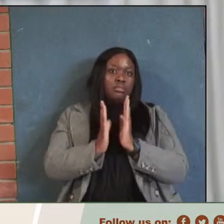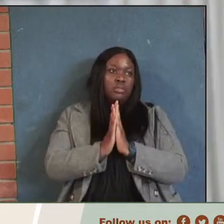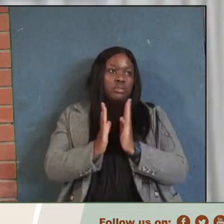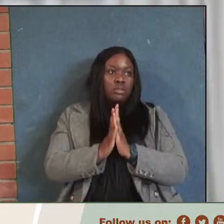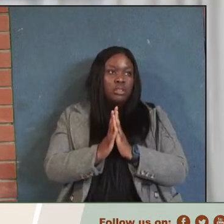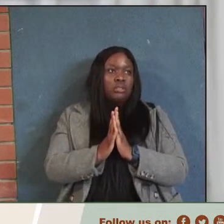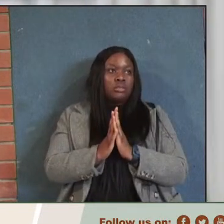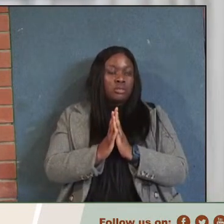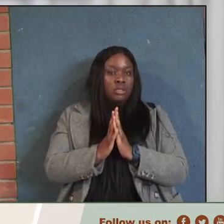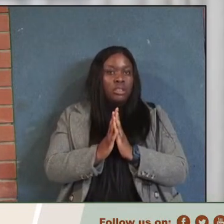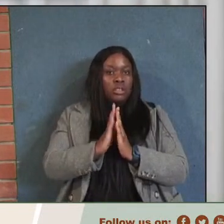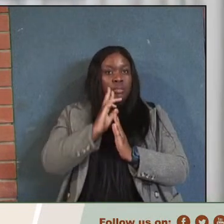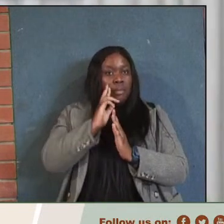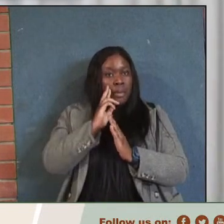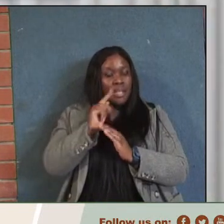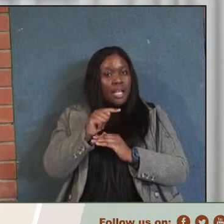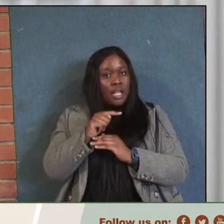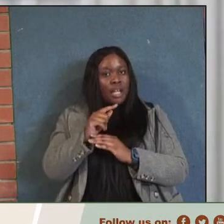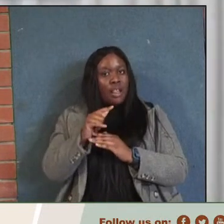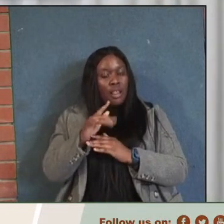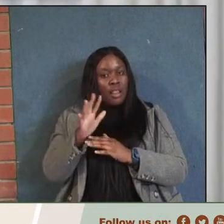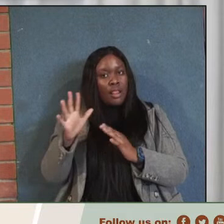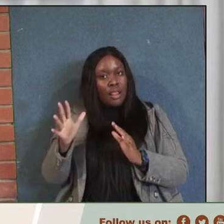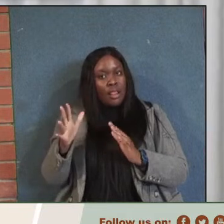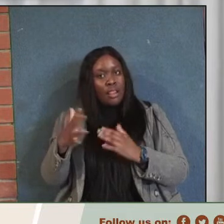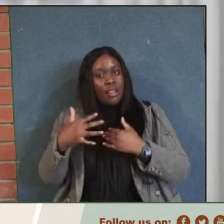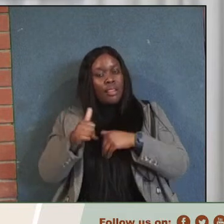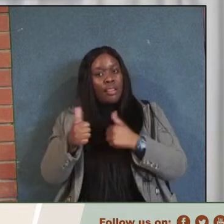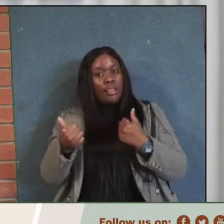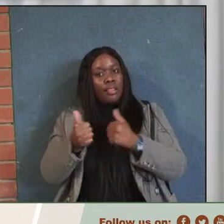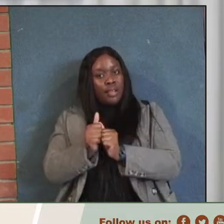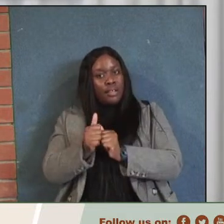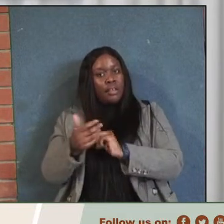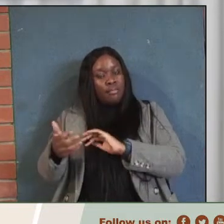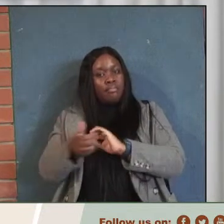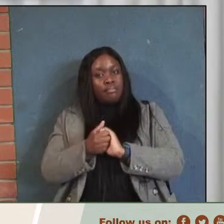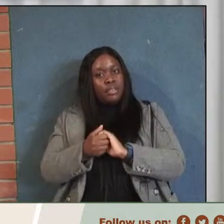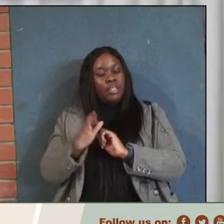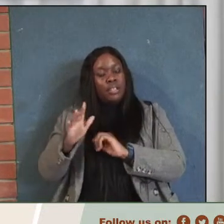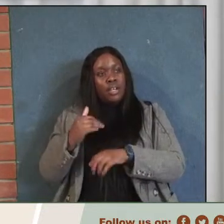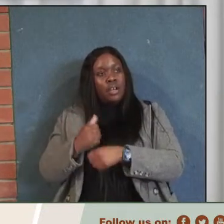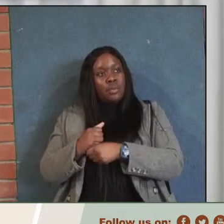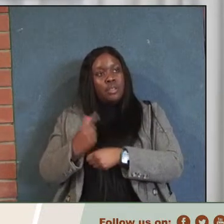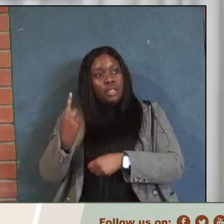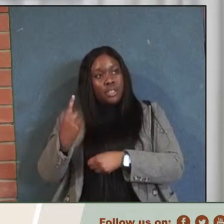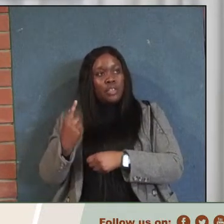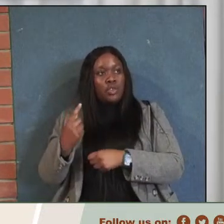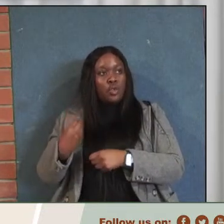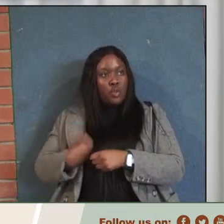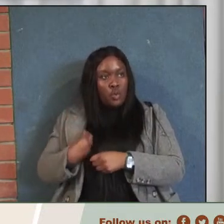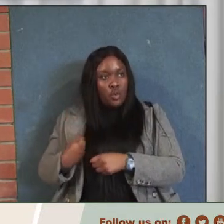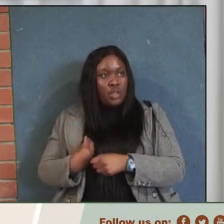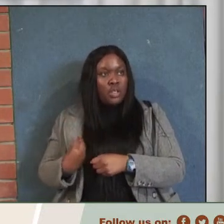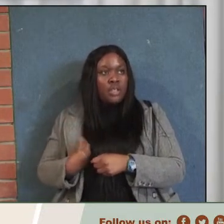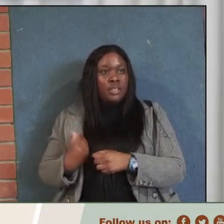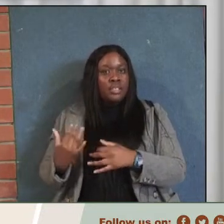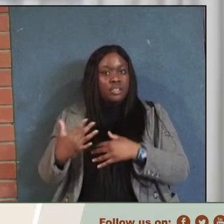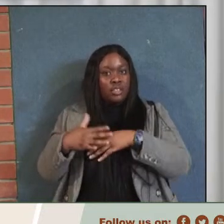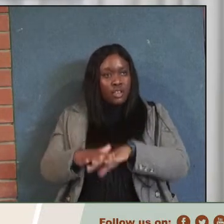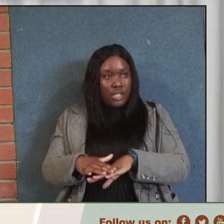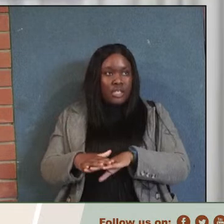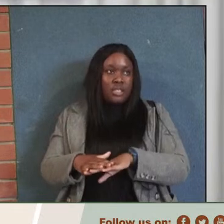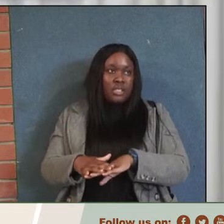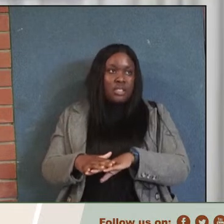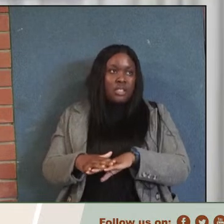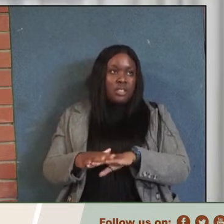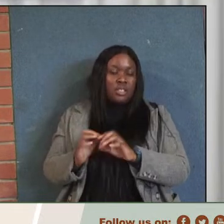side by side with the Gauteng Integrated Youth Developmental Strategy. That strategy has 5